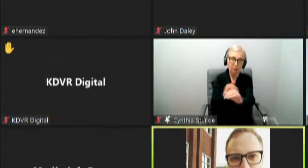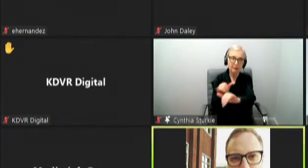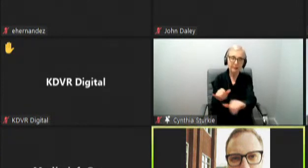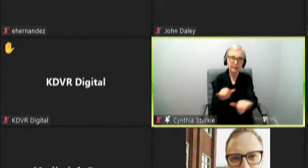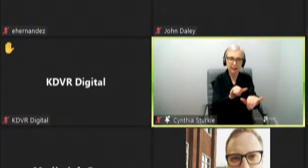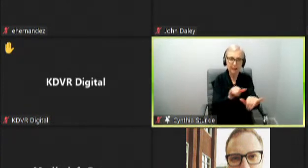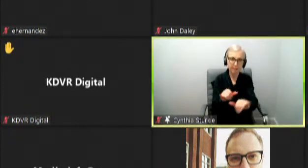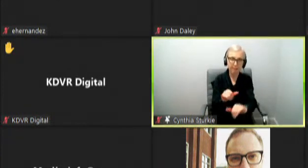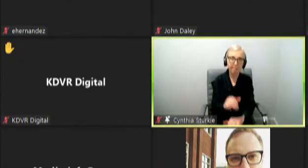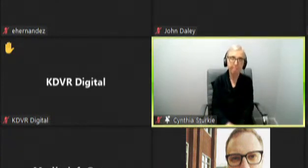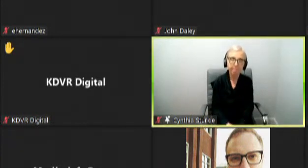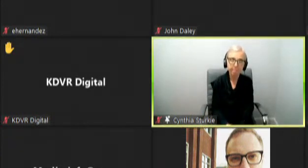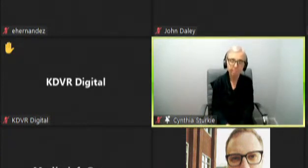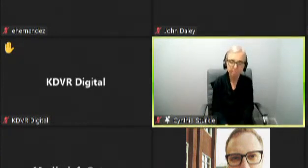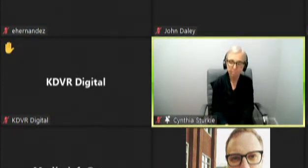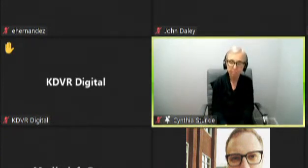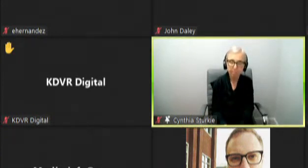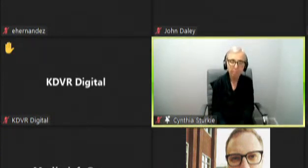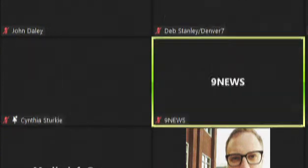Meg Wingert.